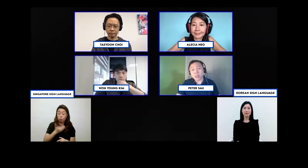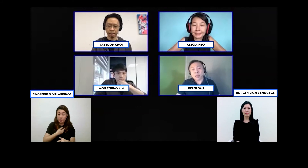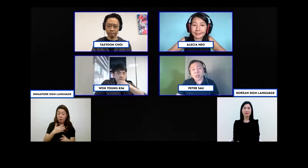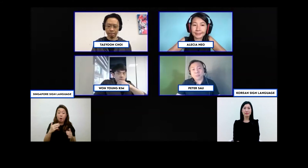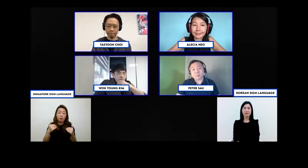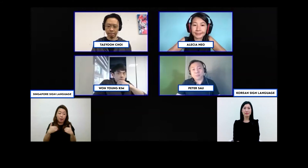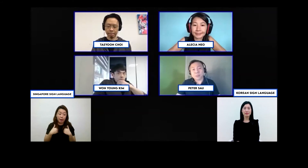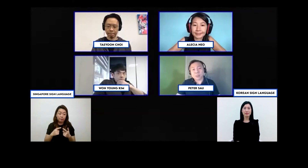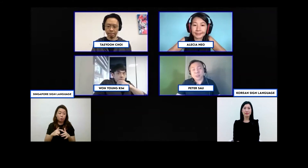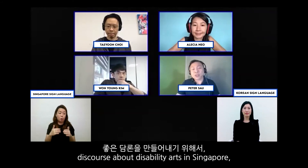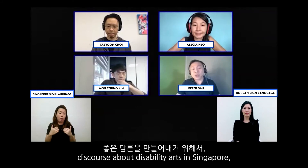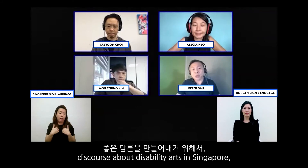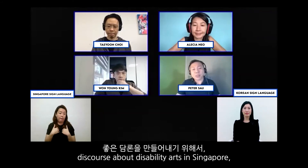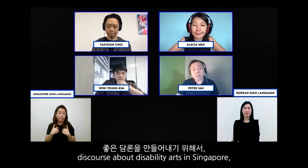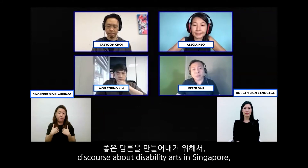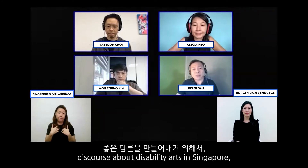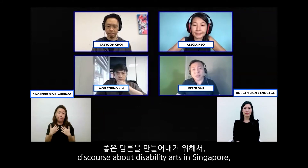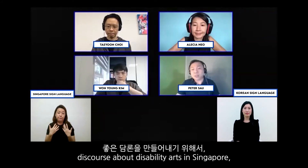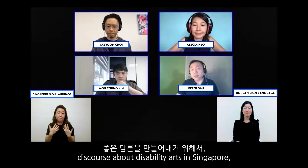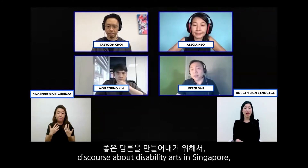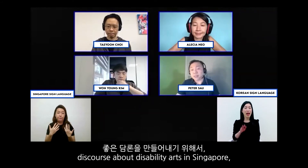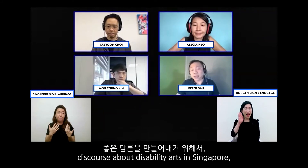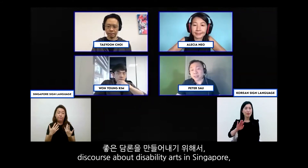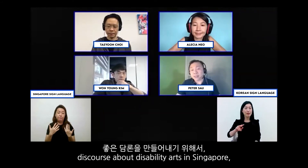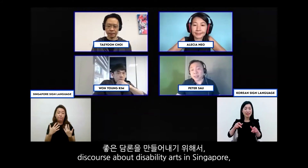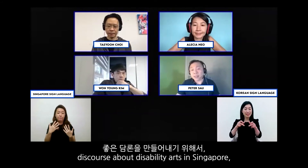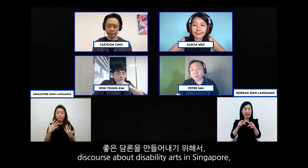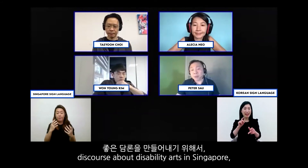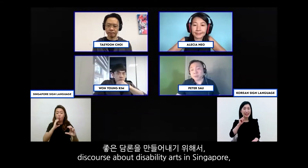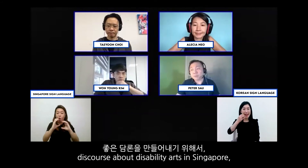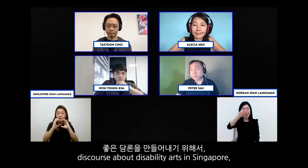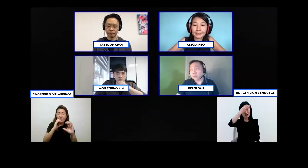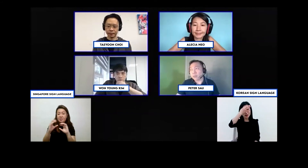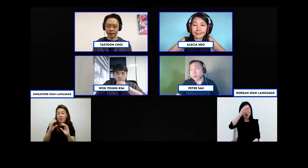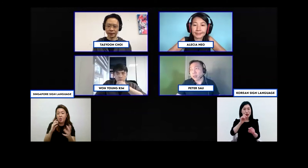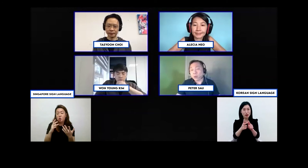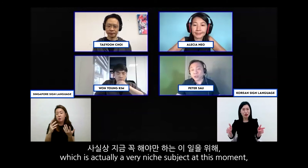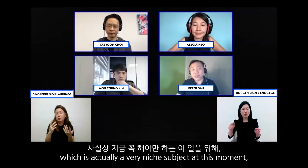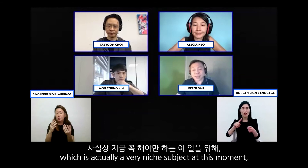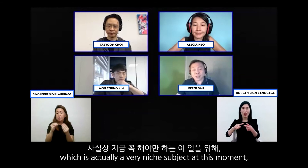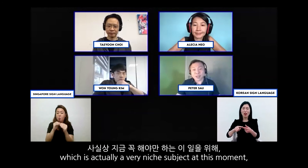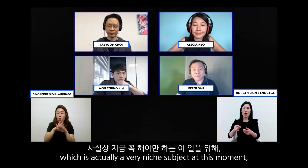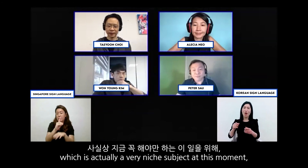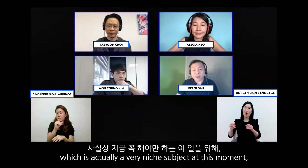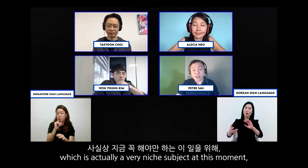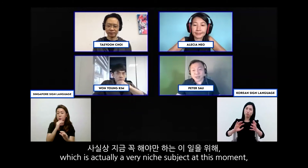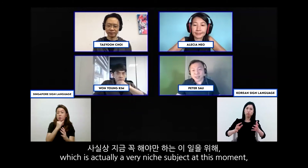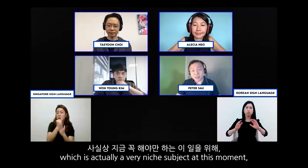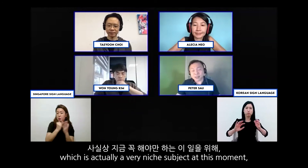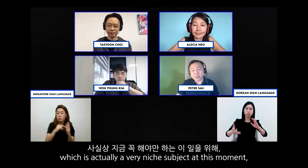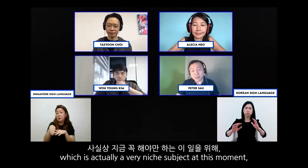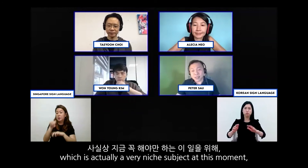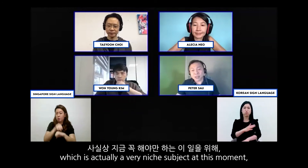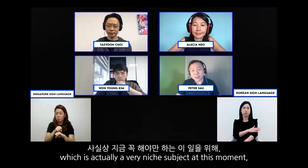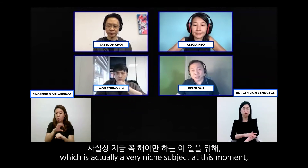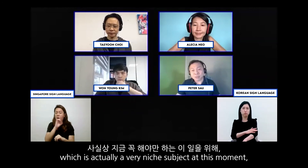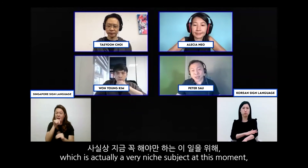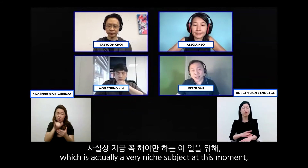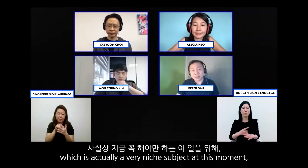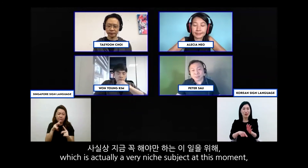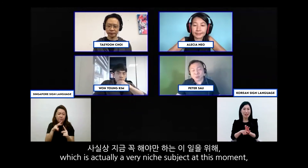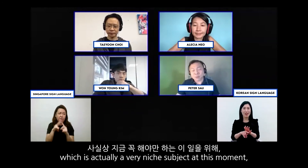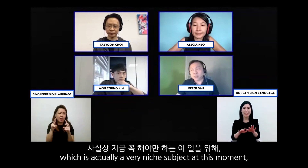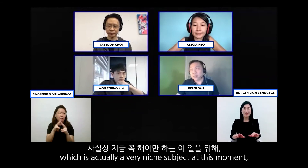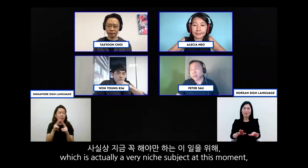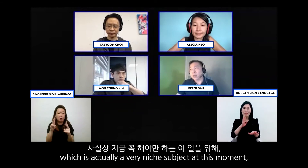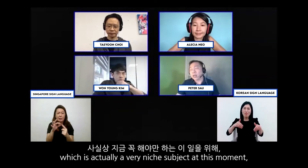good discourse about disability arts in Singapore, which is actually a very niche